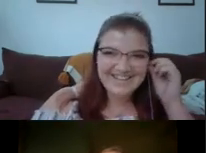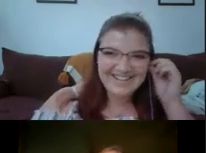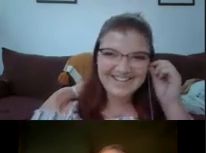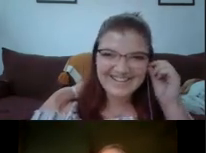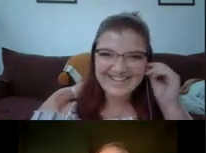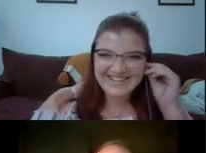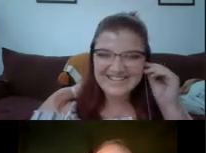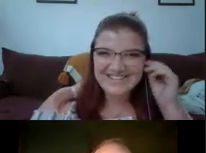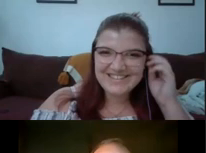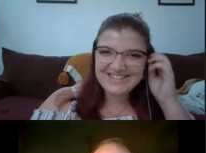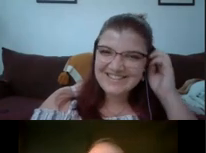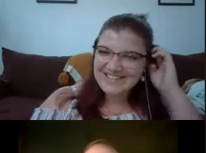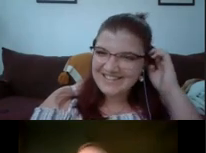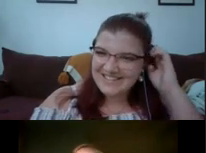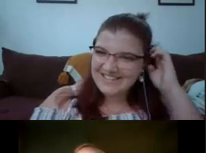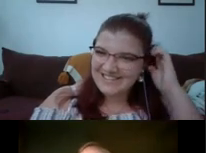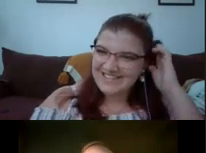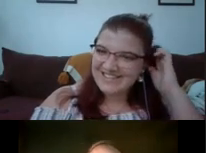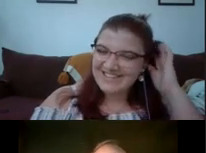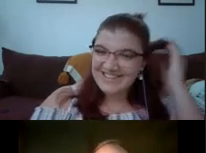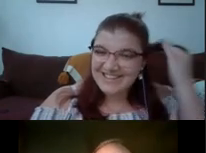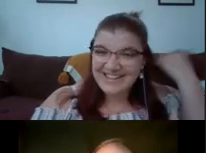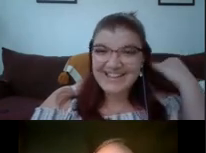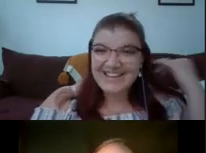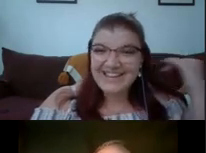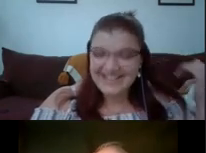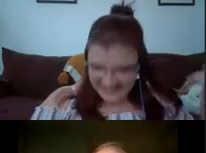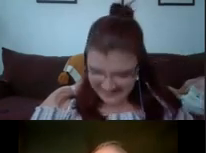it did. I think murder came first. I guess that